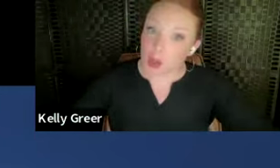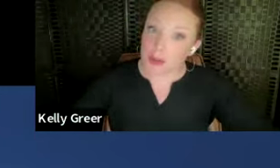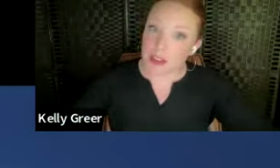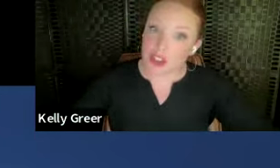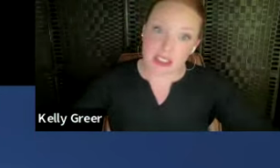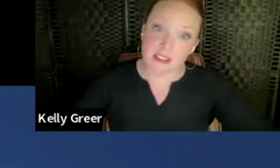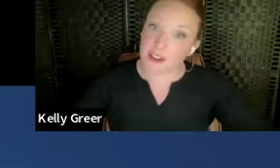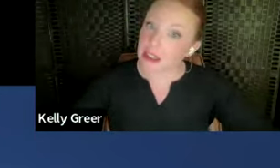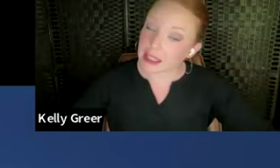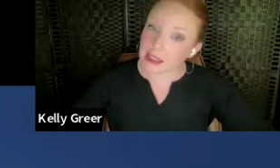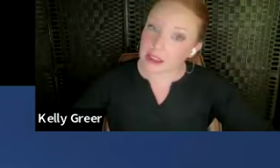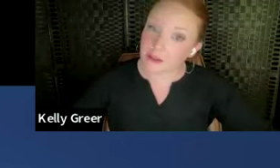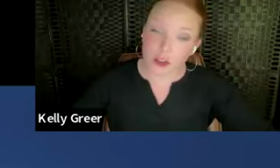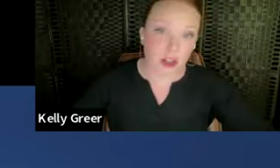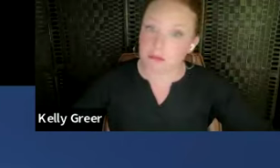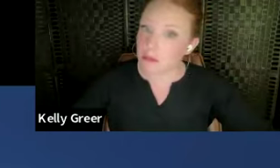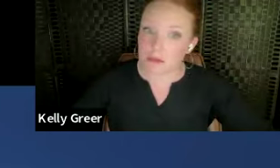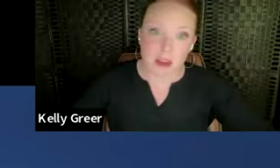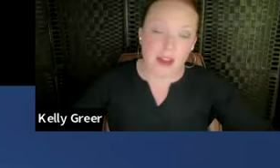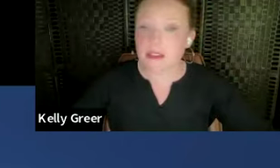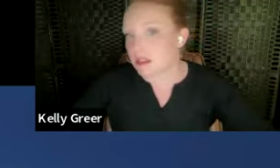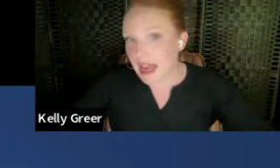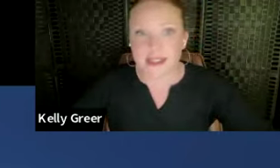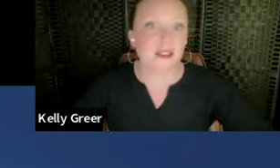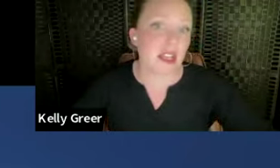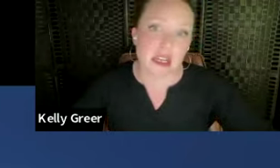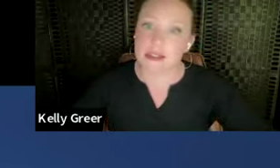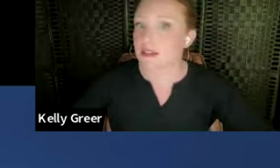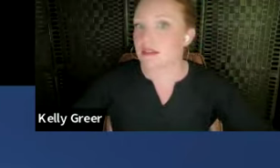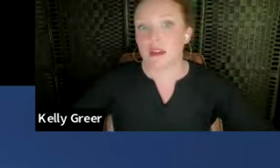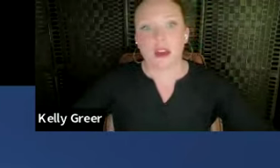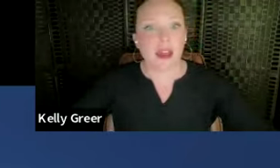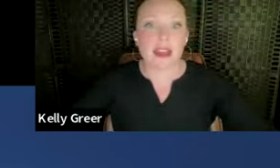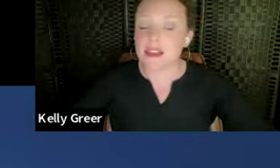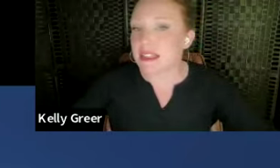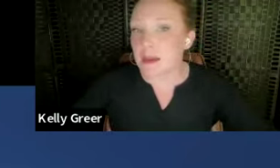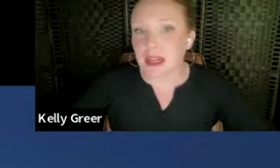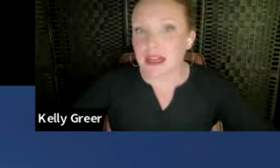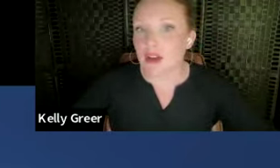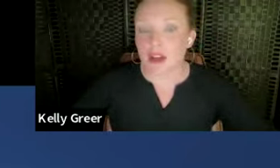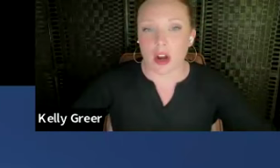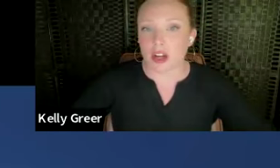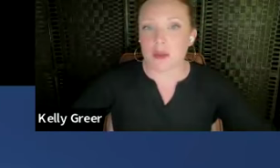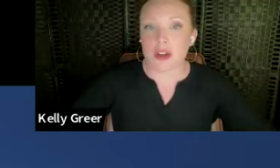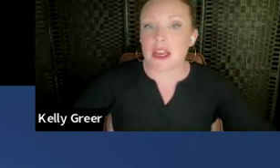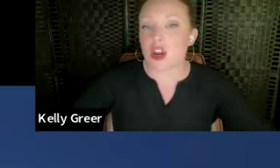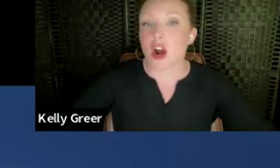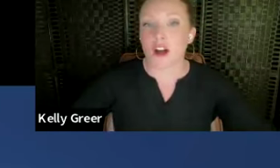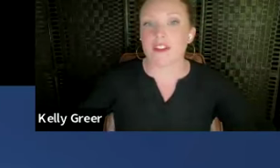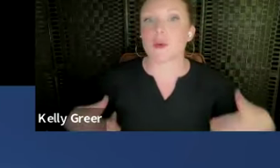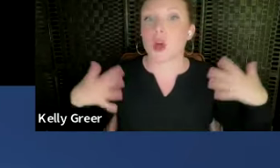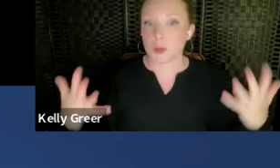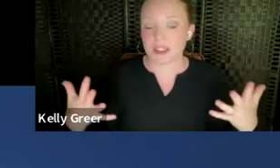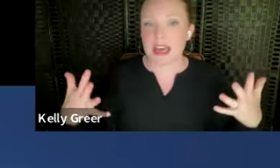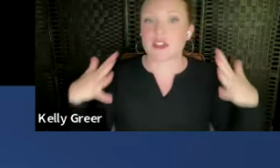actually post just different links for events, activities, anything that's happening out in our community, and